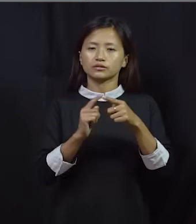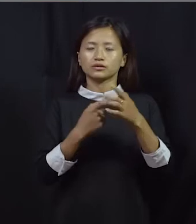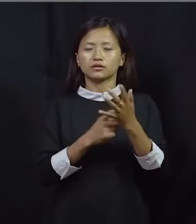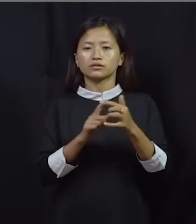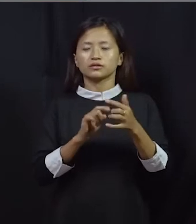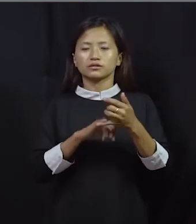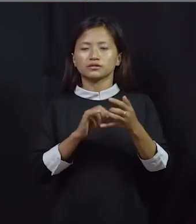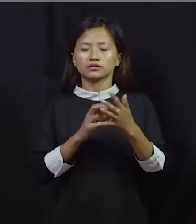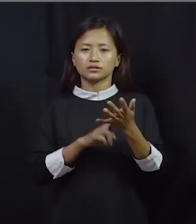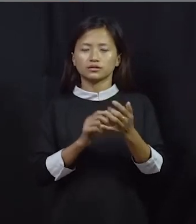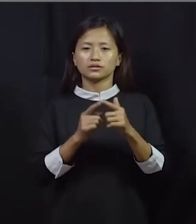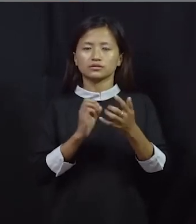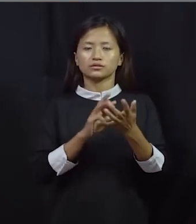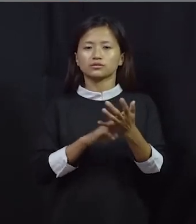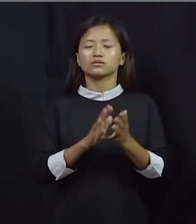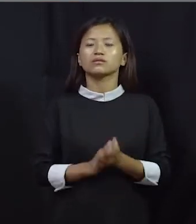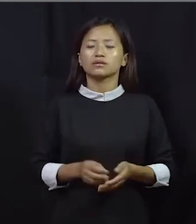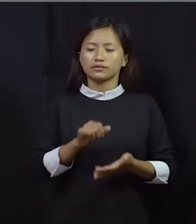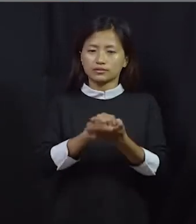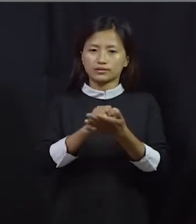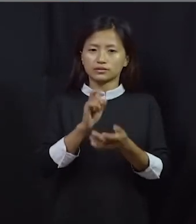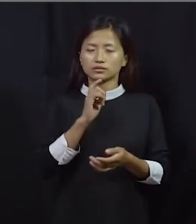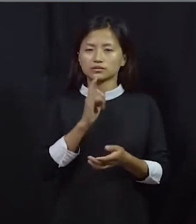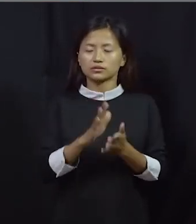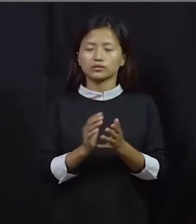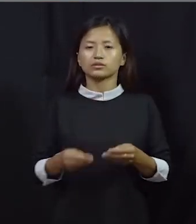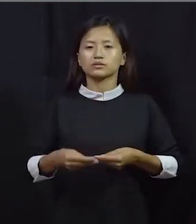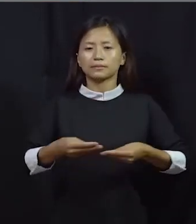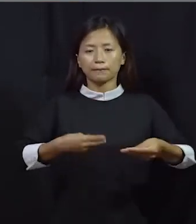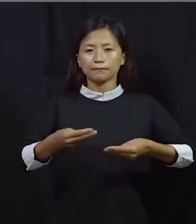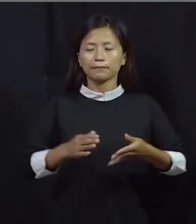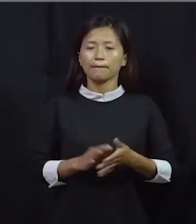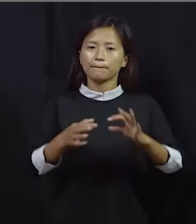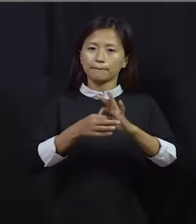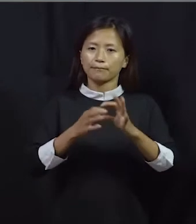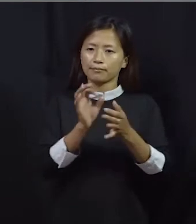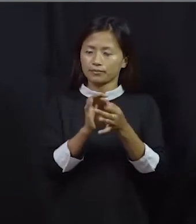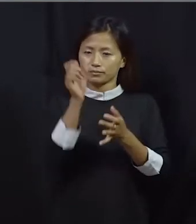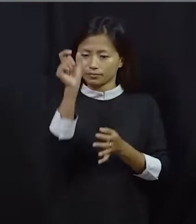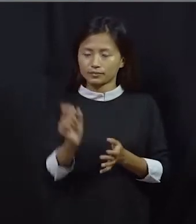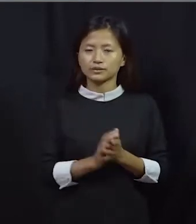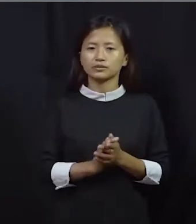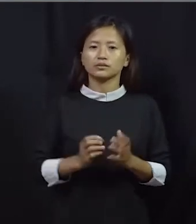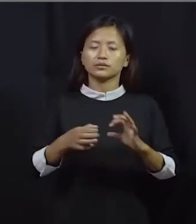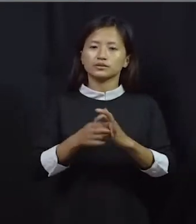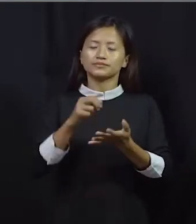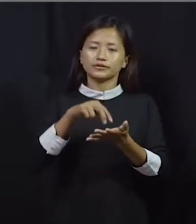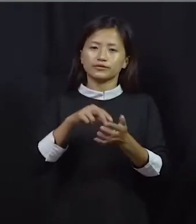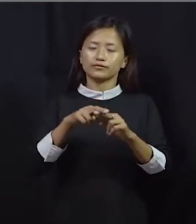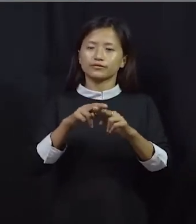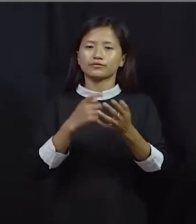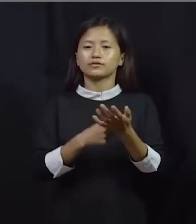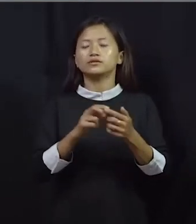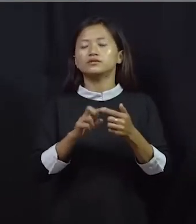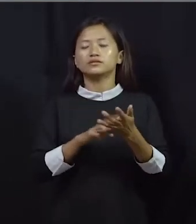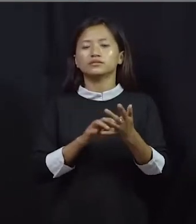That is called a business where these partners should undertake in a partnership firm. If